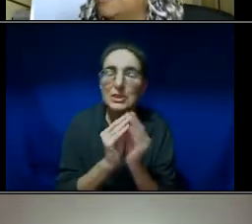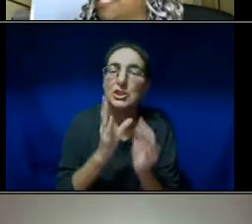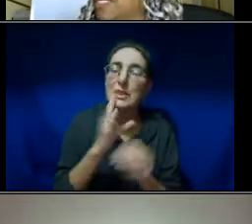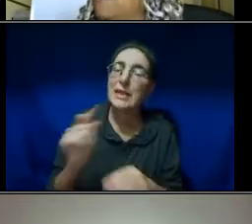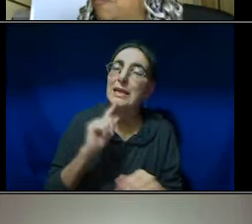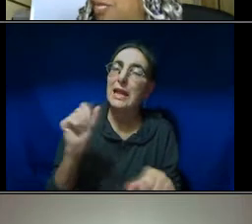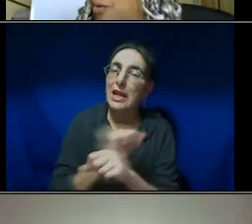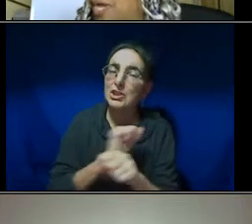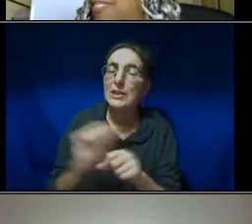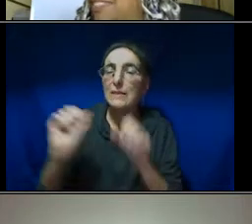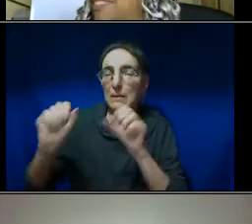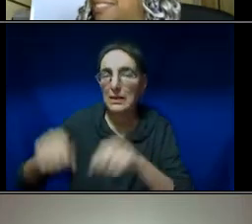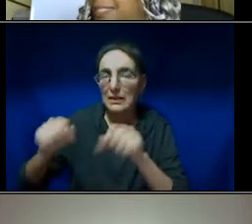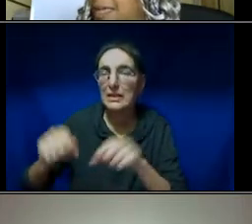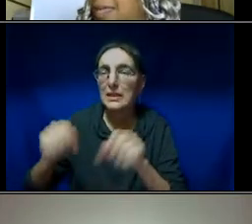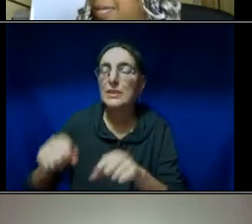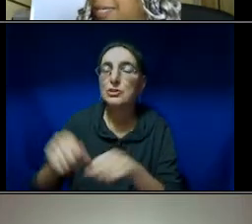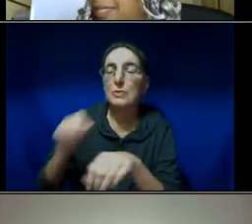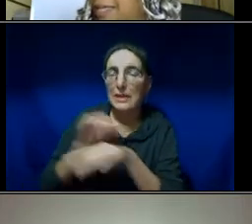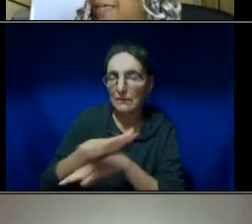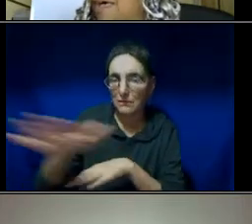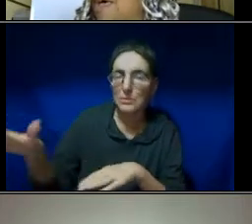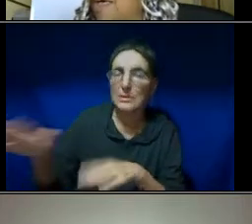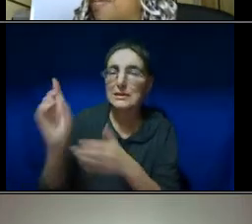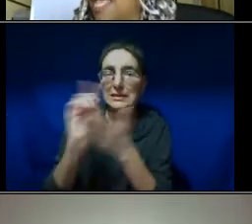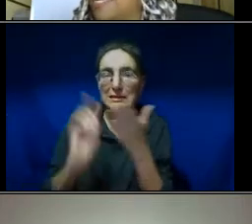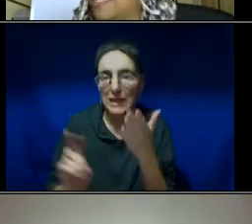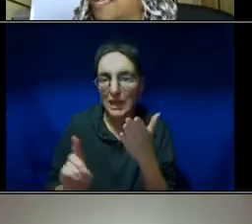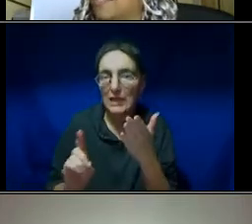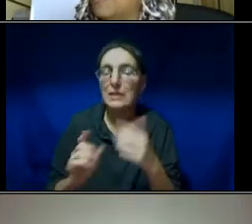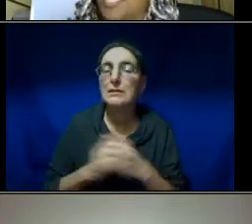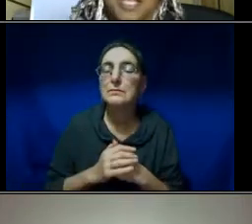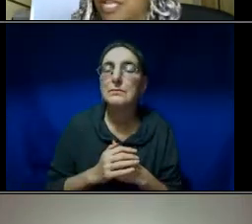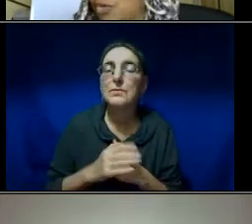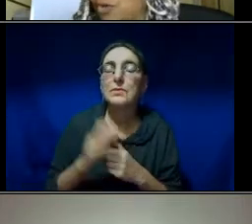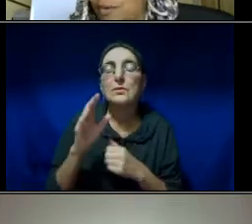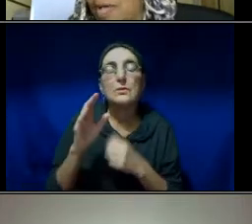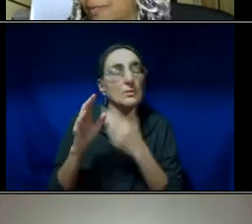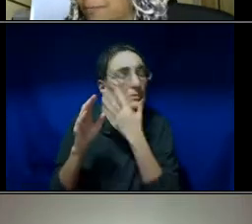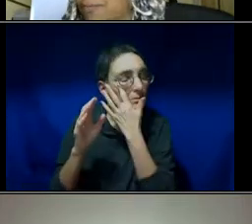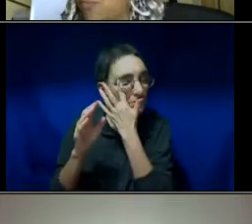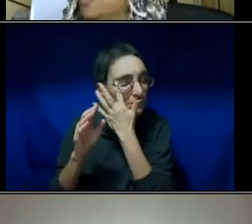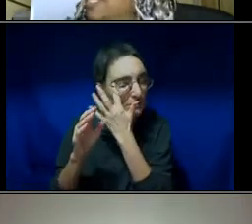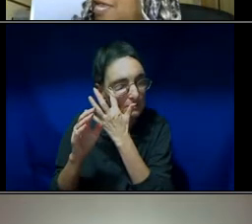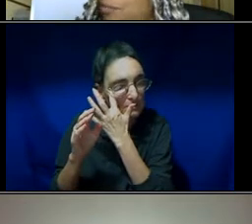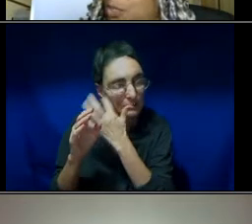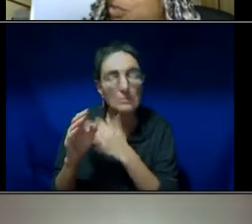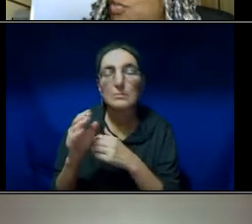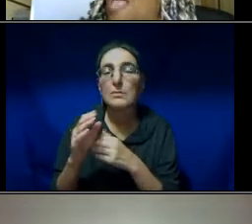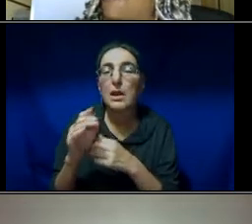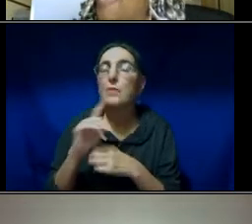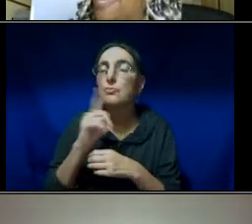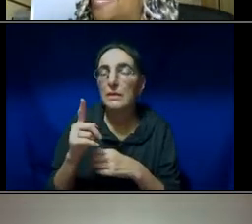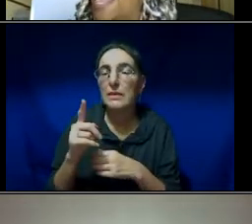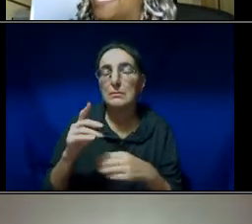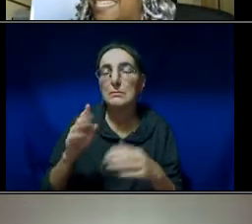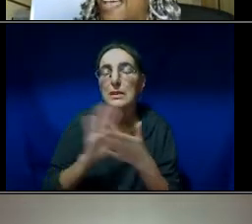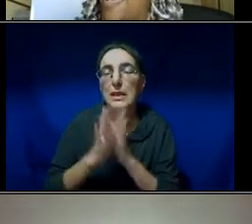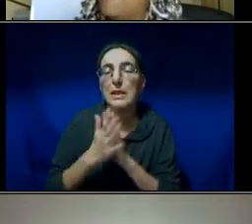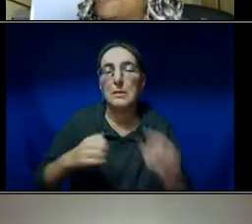the ability to influence design. And you know, I really got emotional about